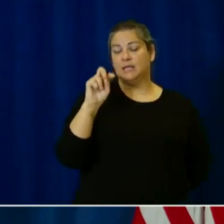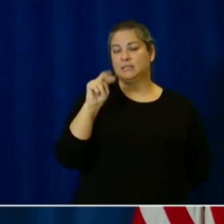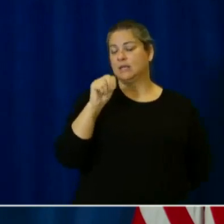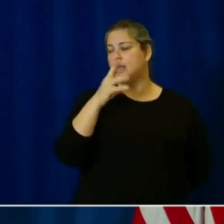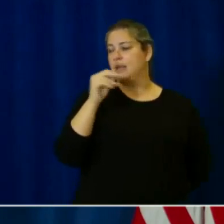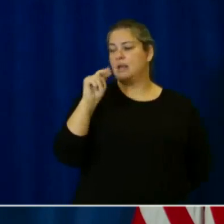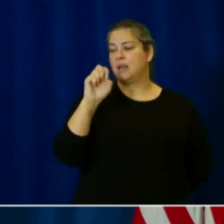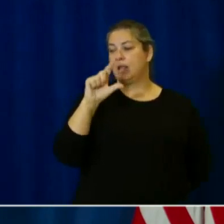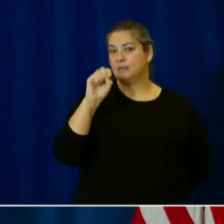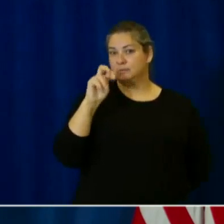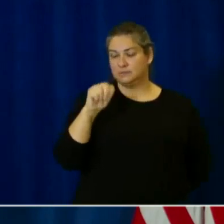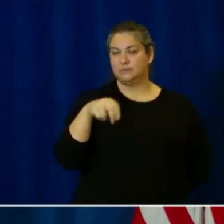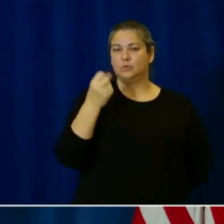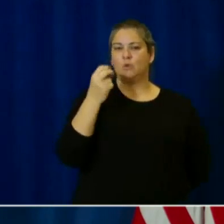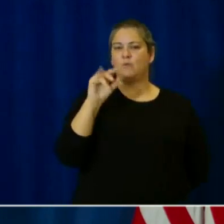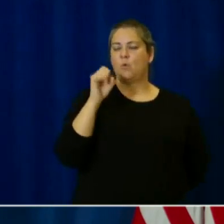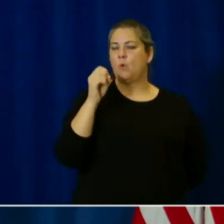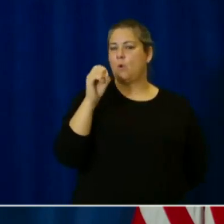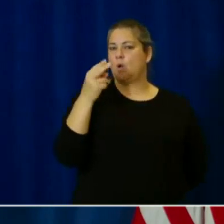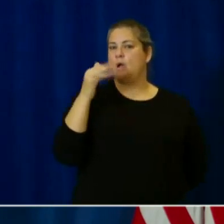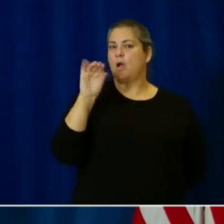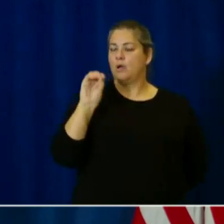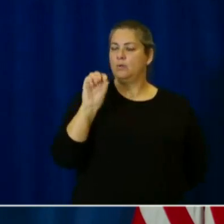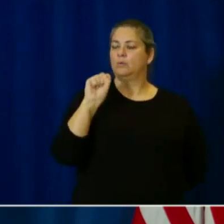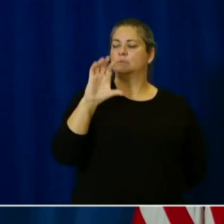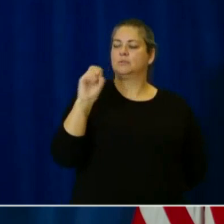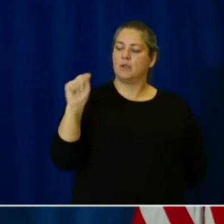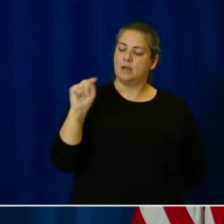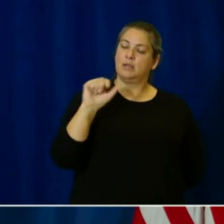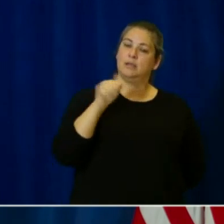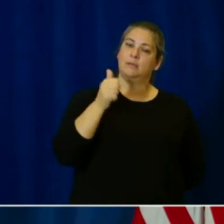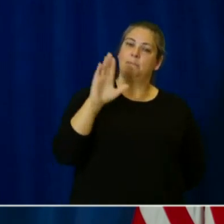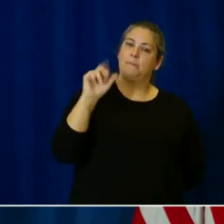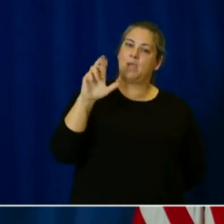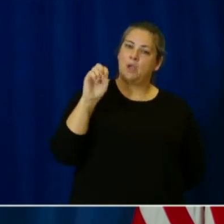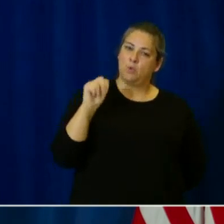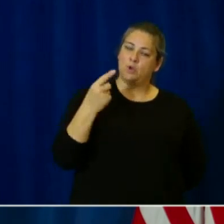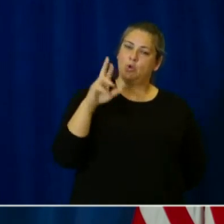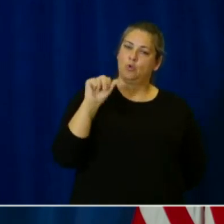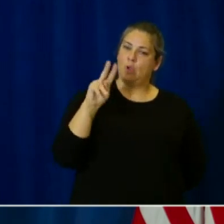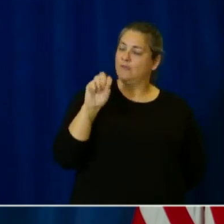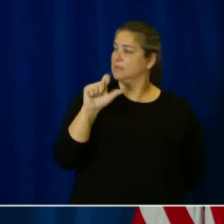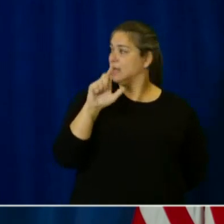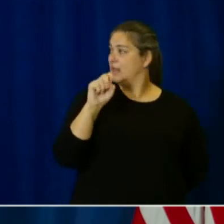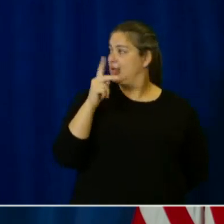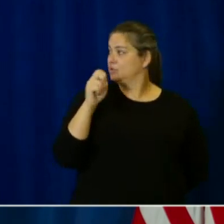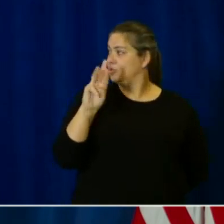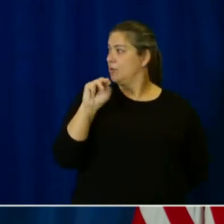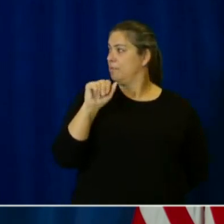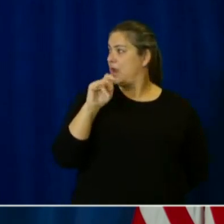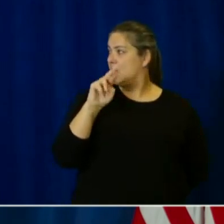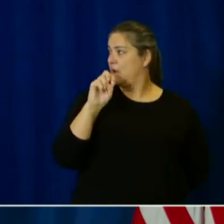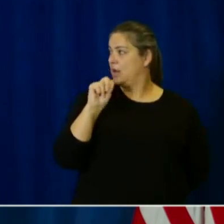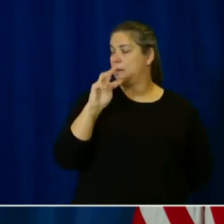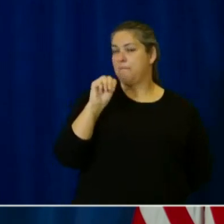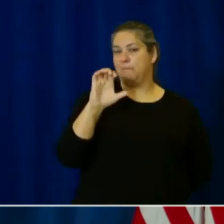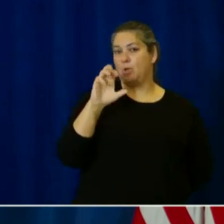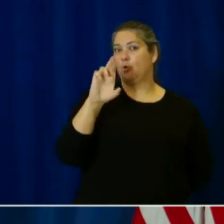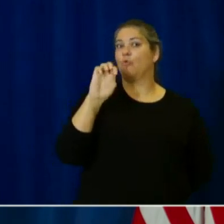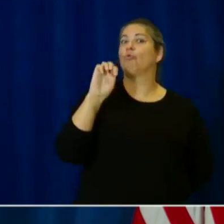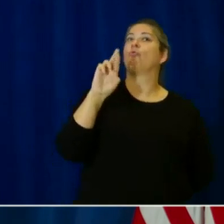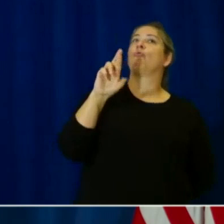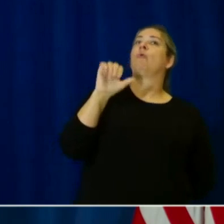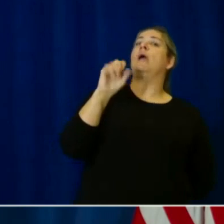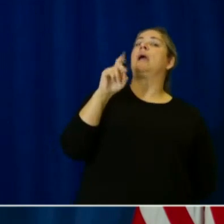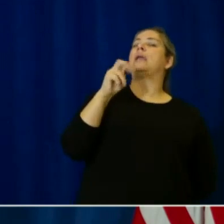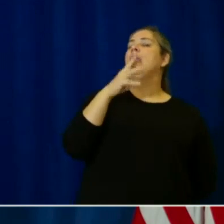and Nelson, 12 in Ohio and Scott, 10 in Barron, Graves, Letcher, Marion, McCracken, and Webster. So a